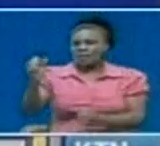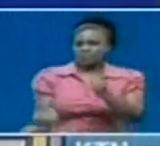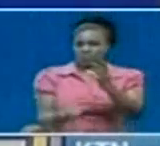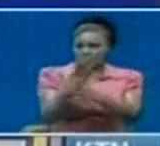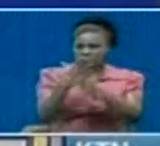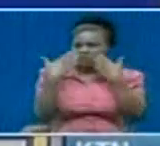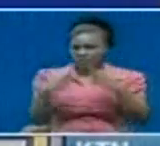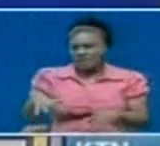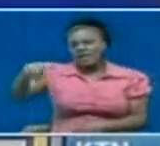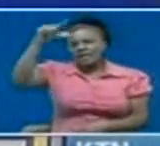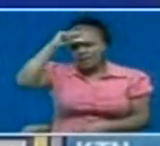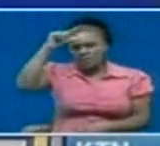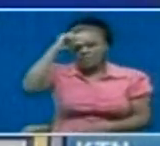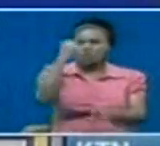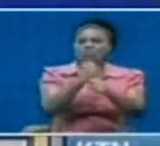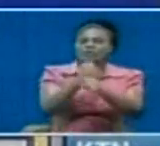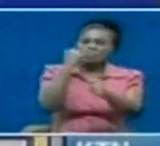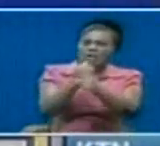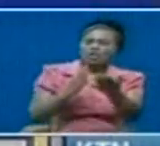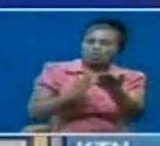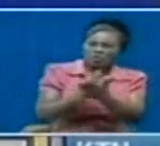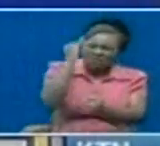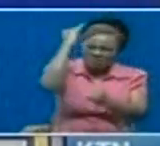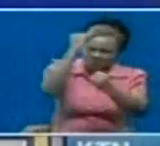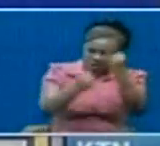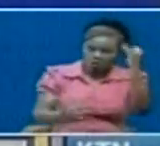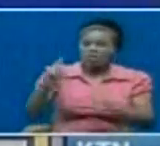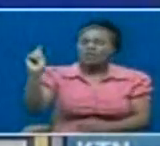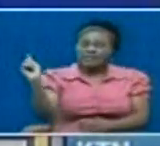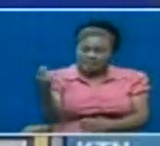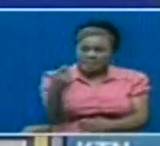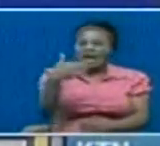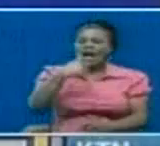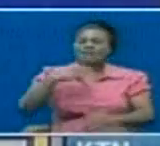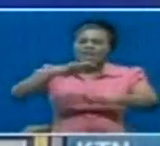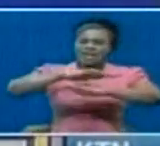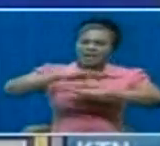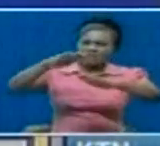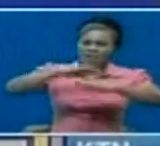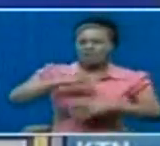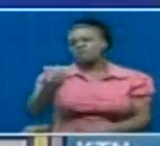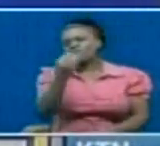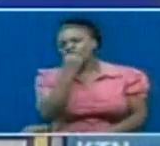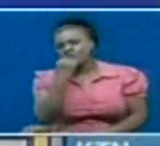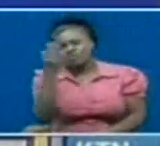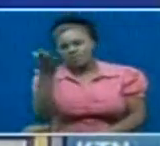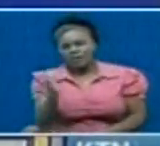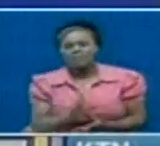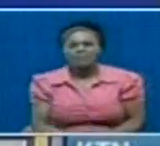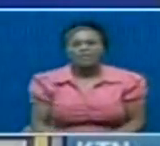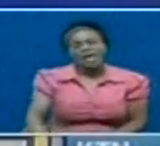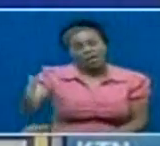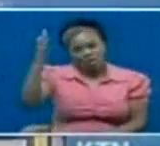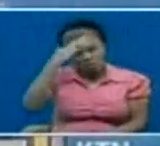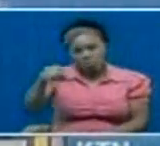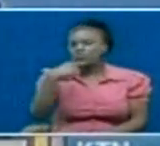government is taking or undertaking to ensure that in the long run, mm-hmm. Kenyans should be food sufficient in their respective areas. Okay, I know